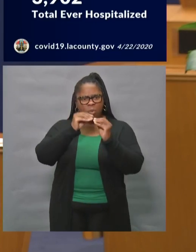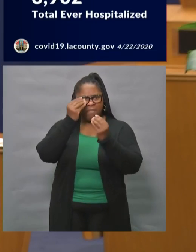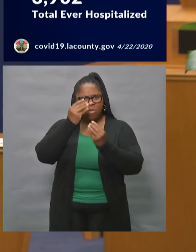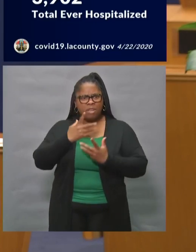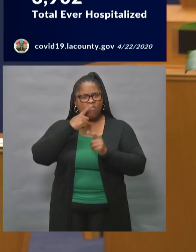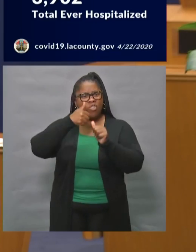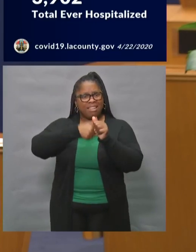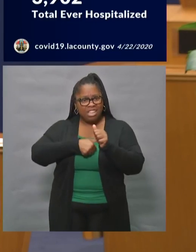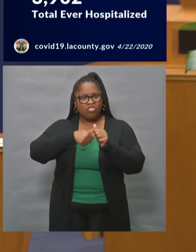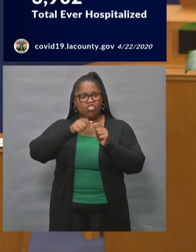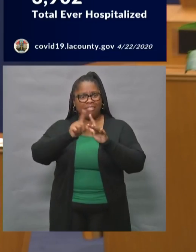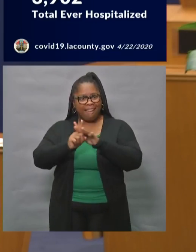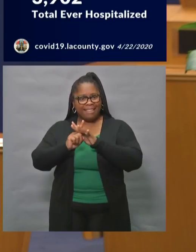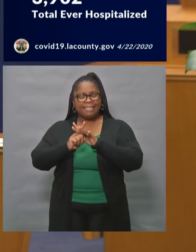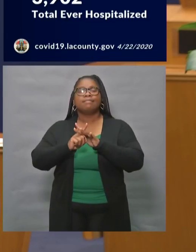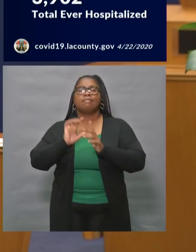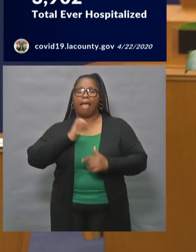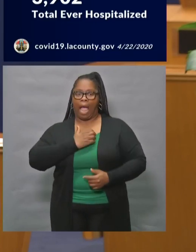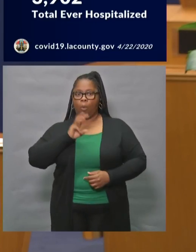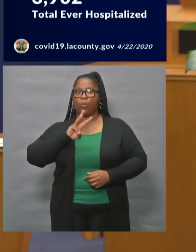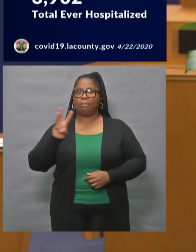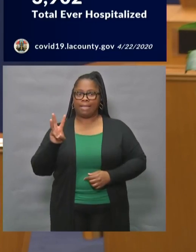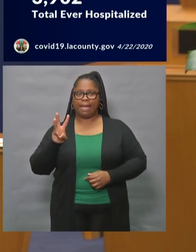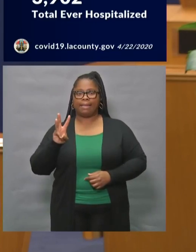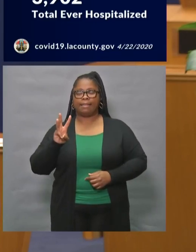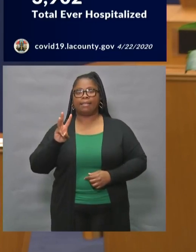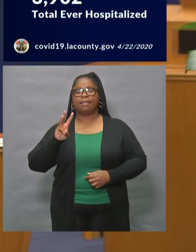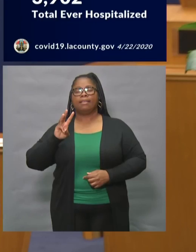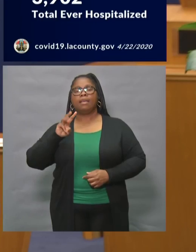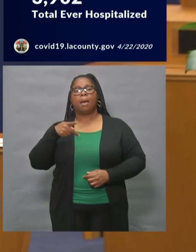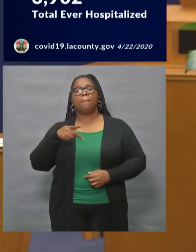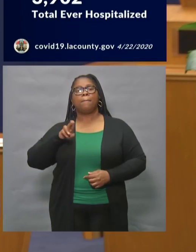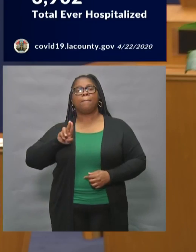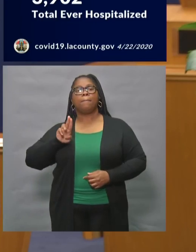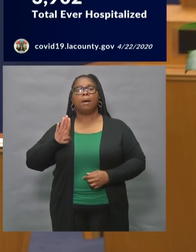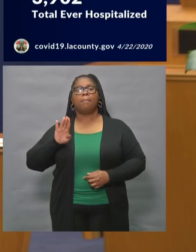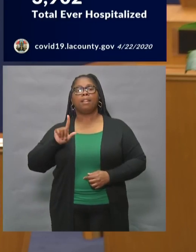of the LA County cases on the Department of Public Health's website at